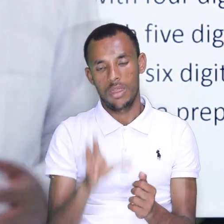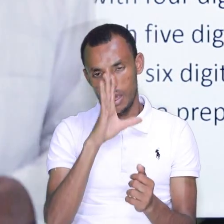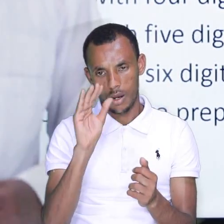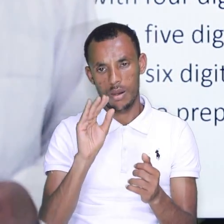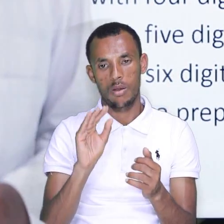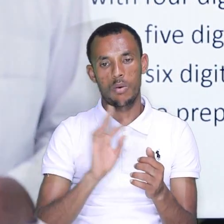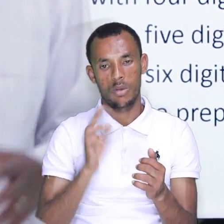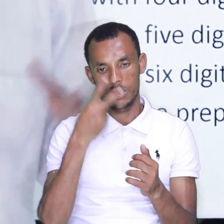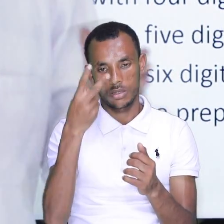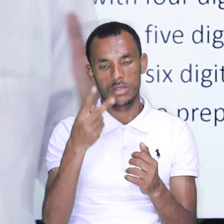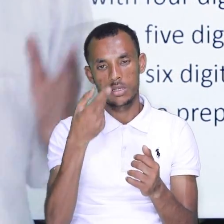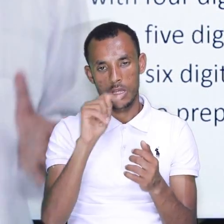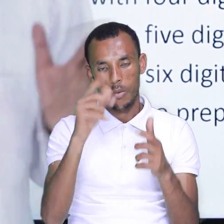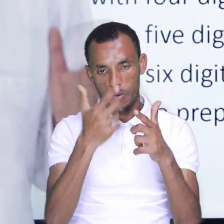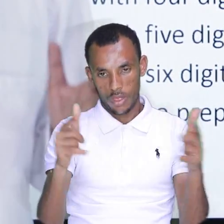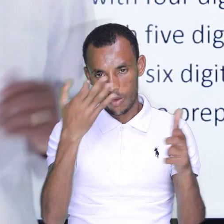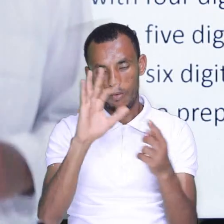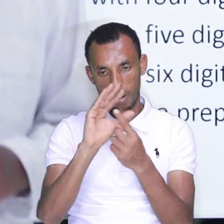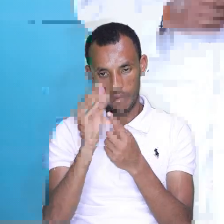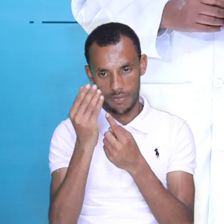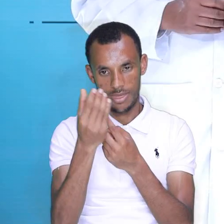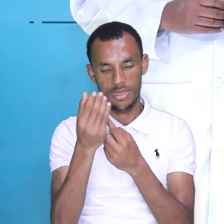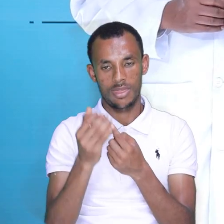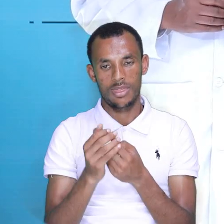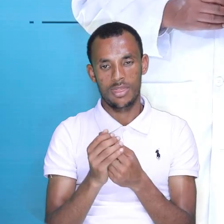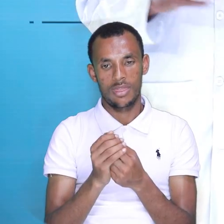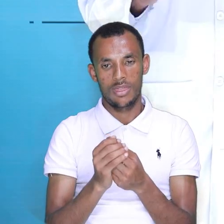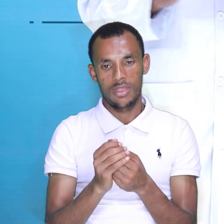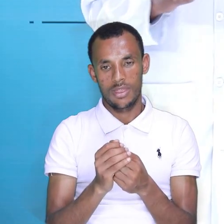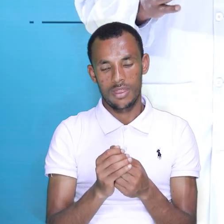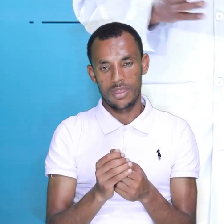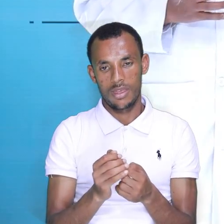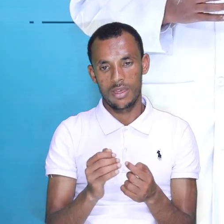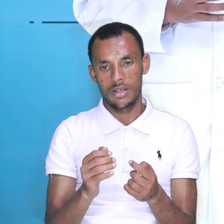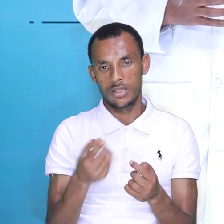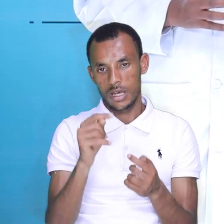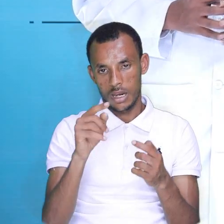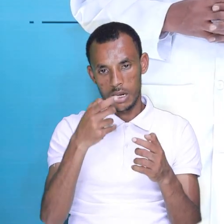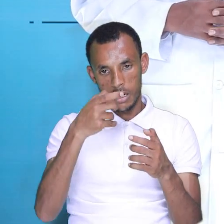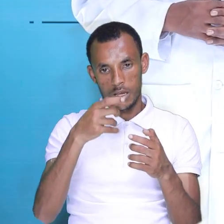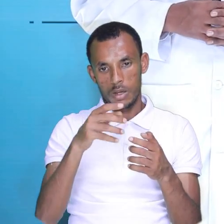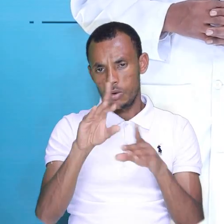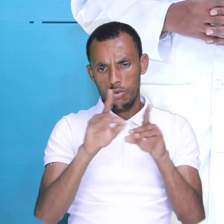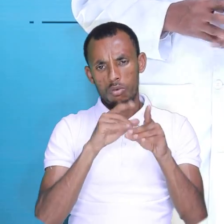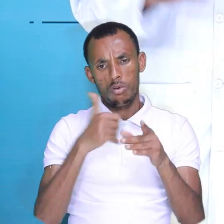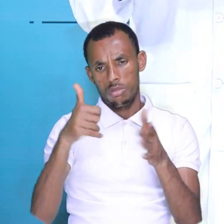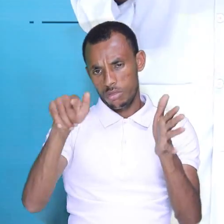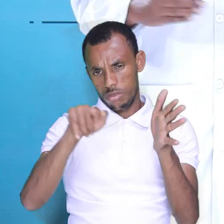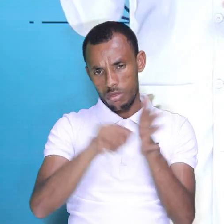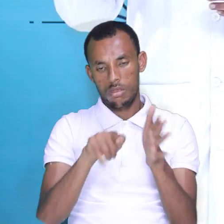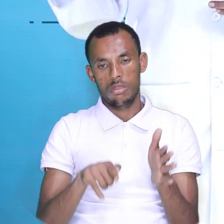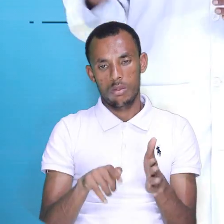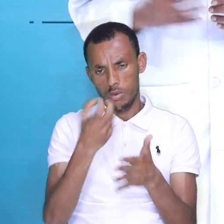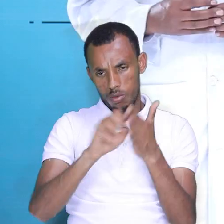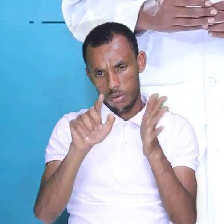And what you see, the probability of an event do not have a result negative, do not have